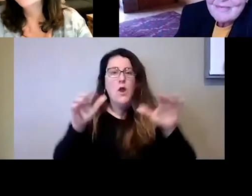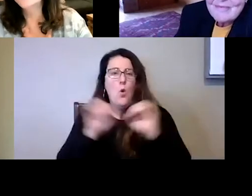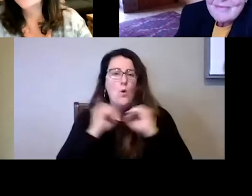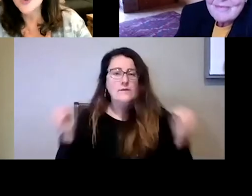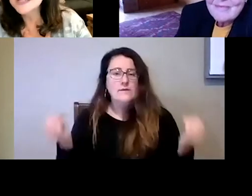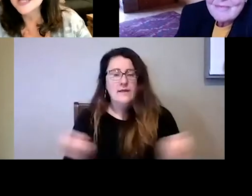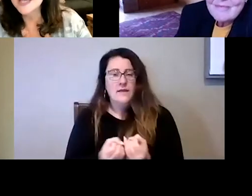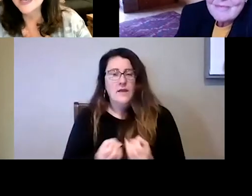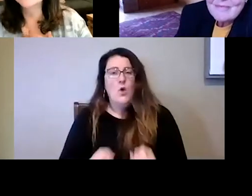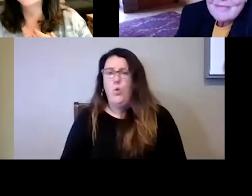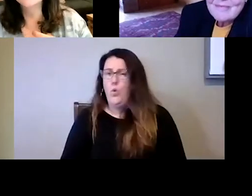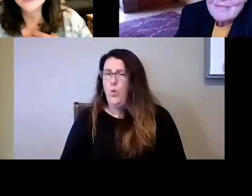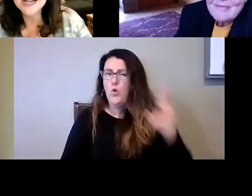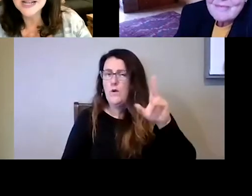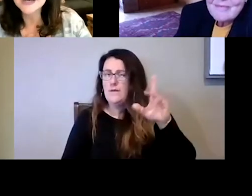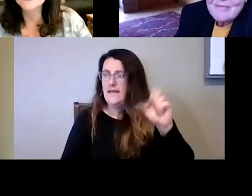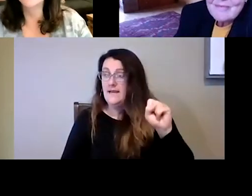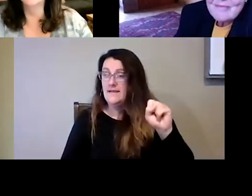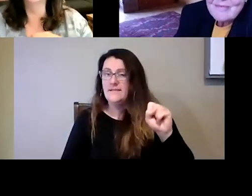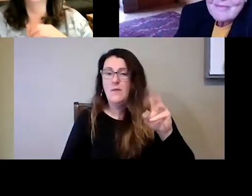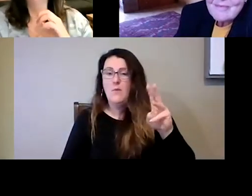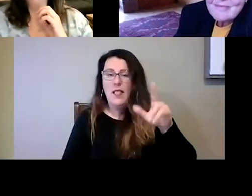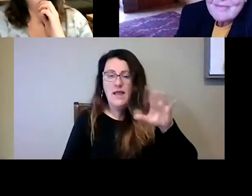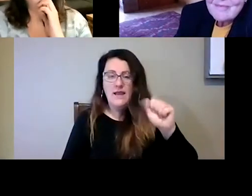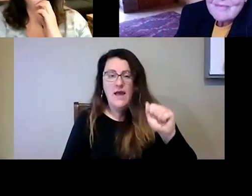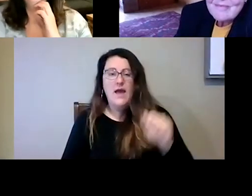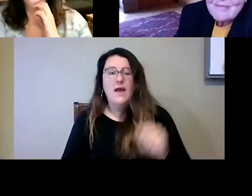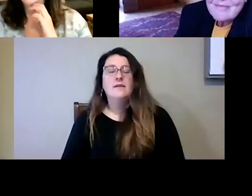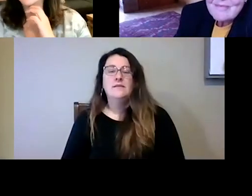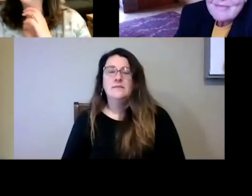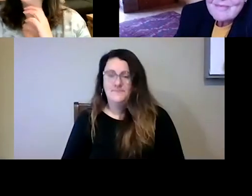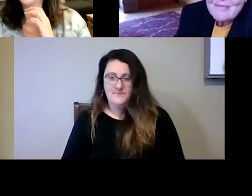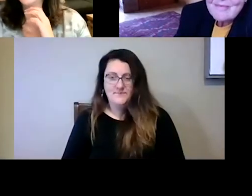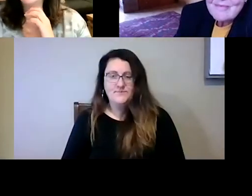organizations, to Rusty Hicks, to Maria Elena Durazo,